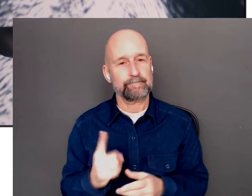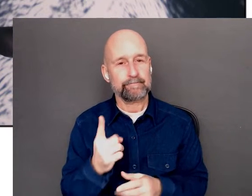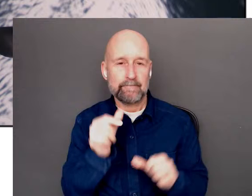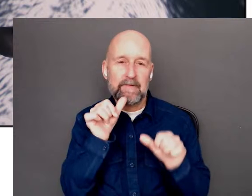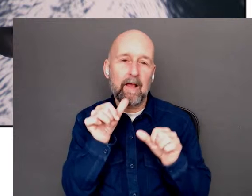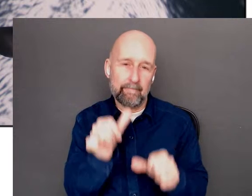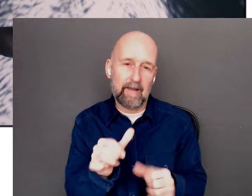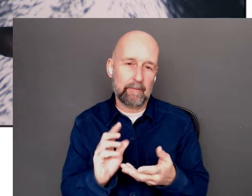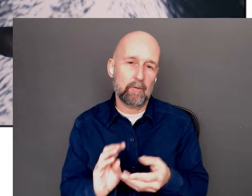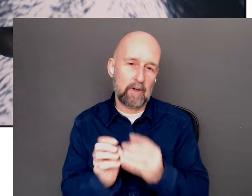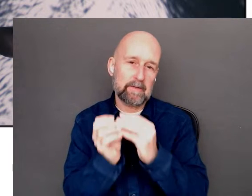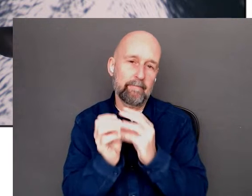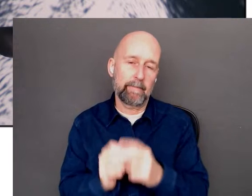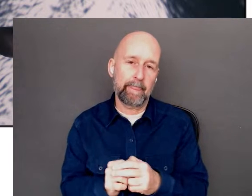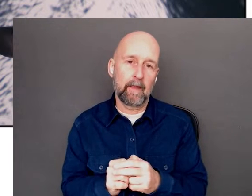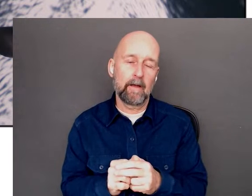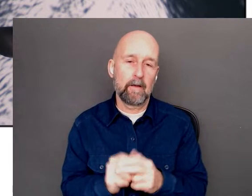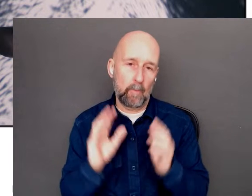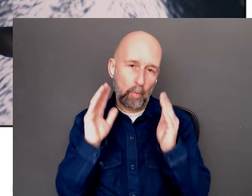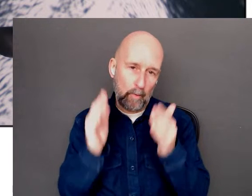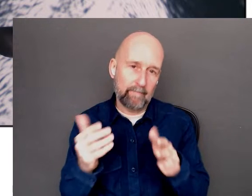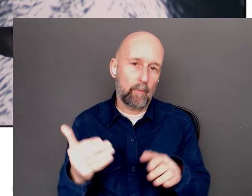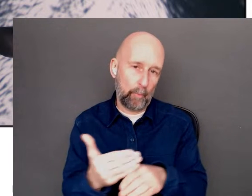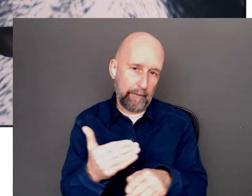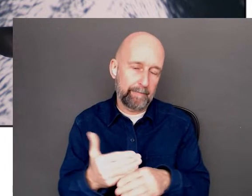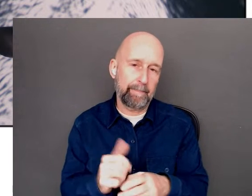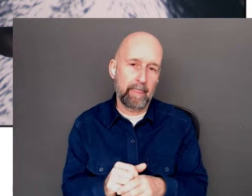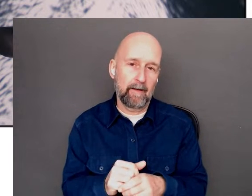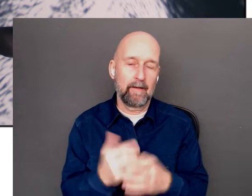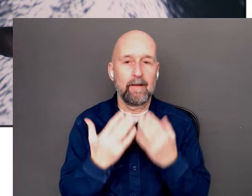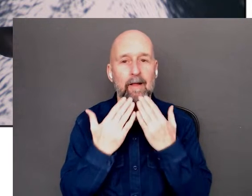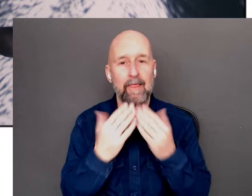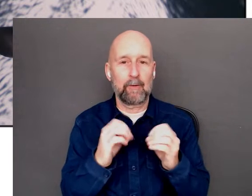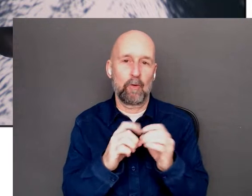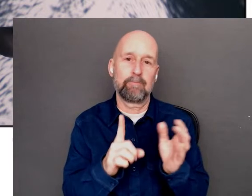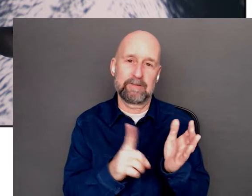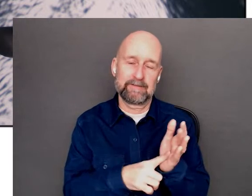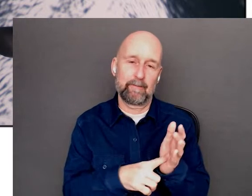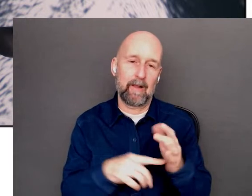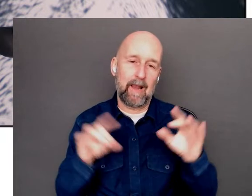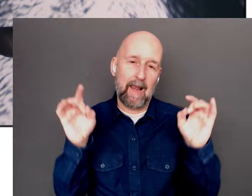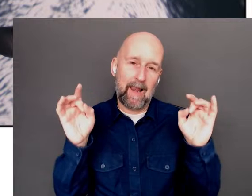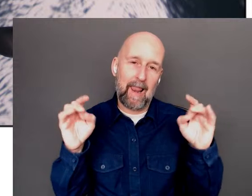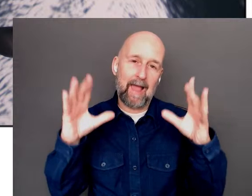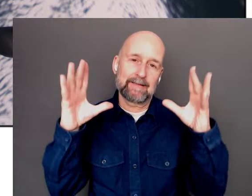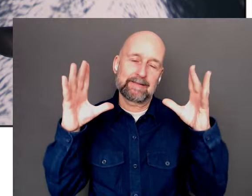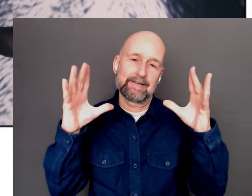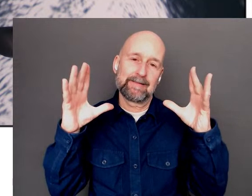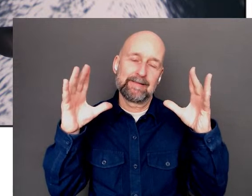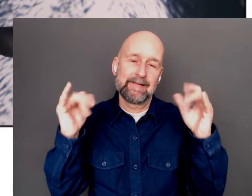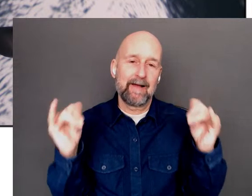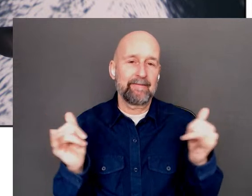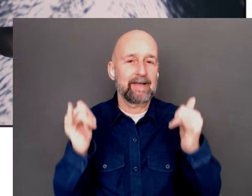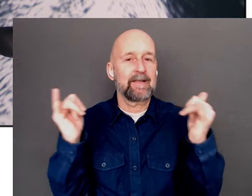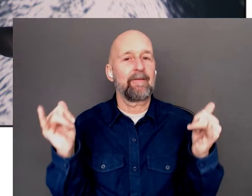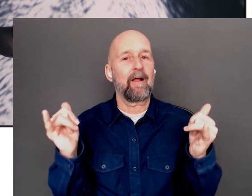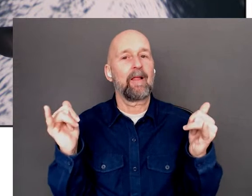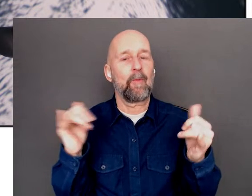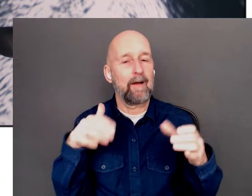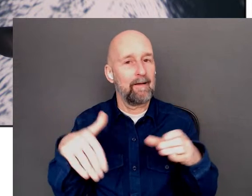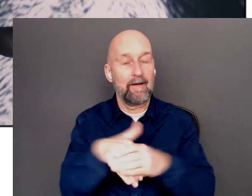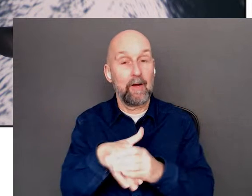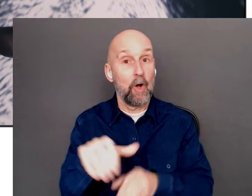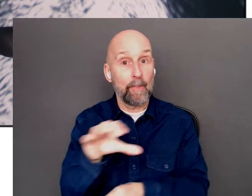that we had a chance to work on. And well, thanks for Bristol Light Festival to enabled us to do the European premiere here. So we're